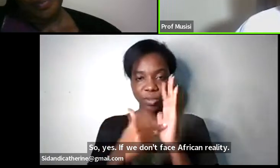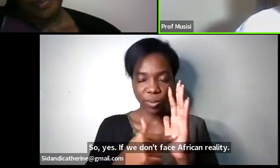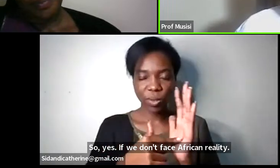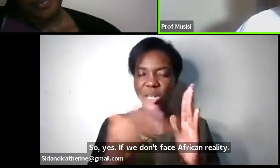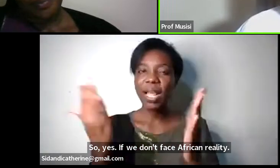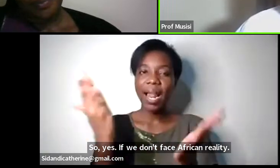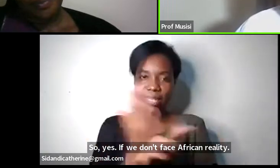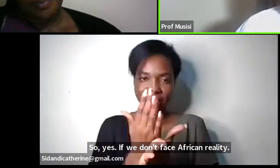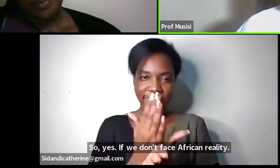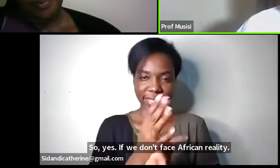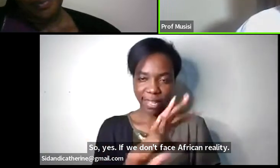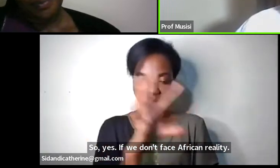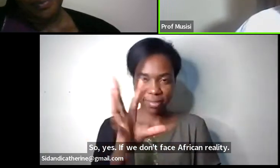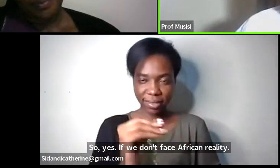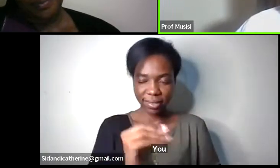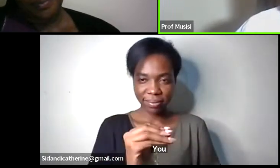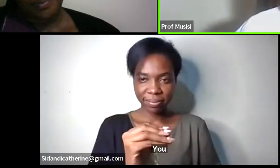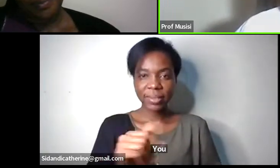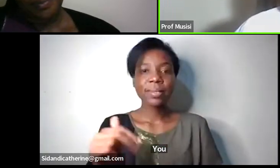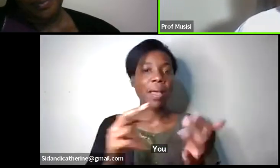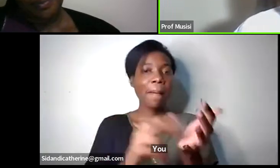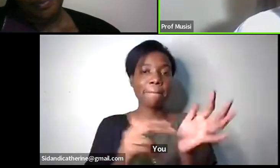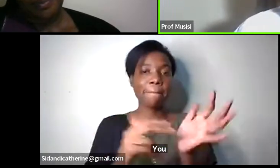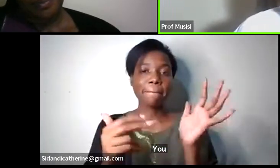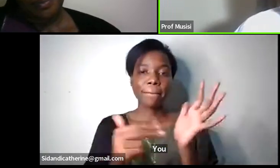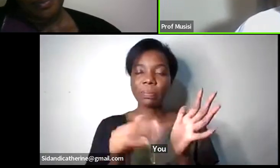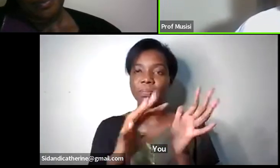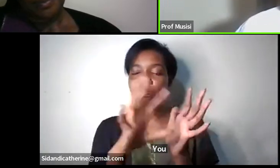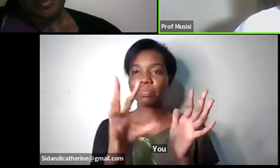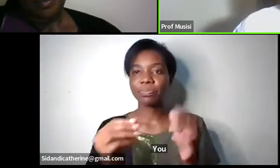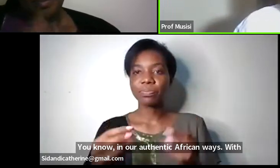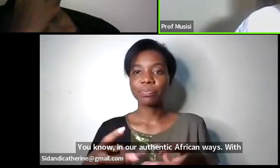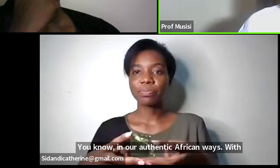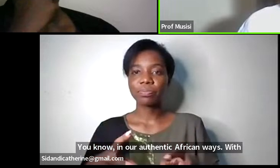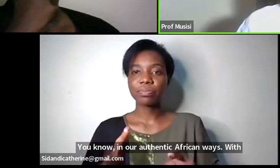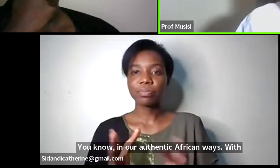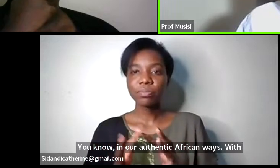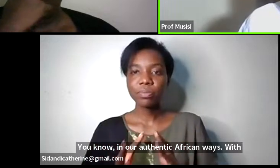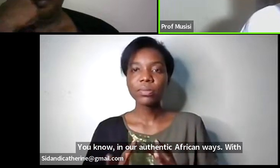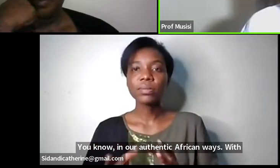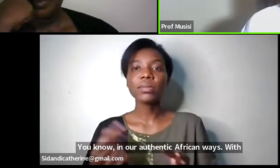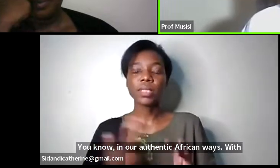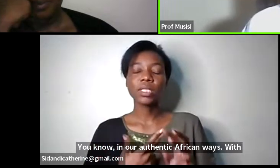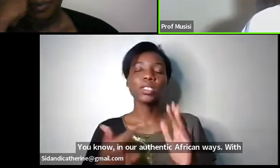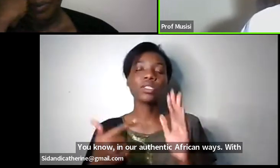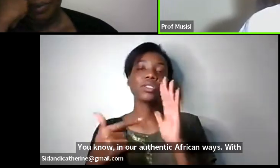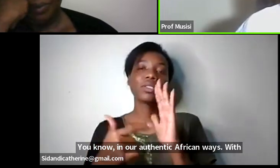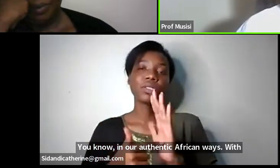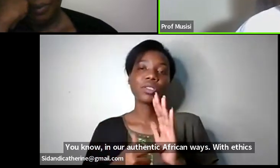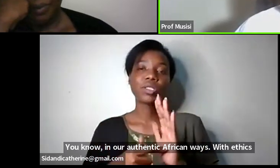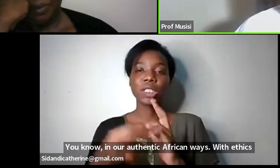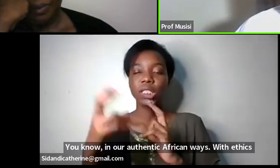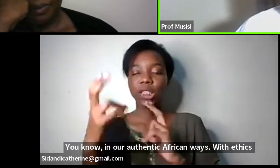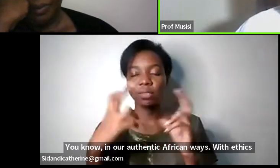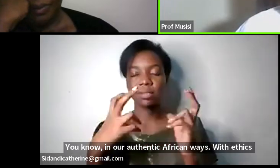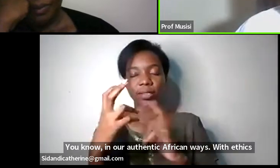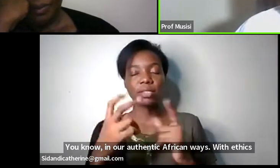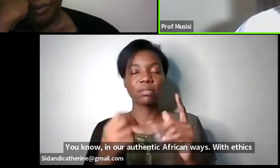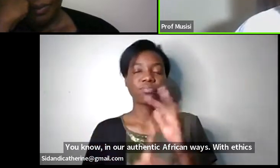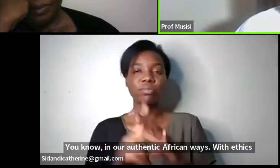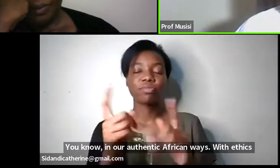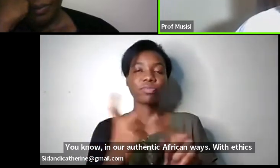our authentically African ways, with ethics generated from our ways, it will not